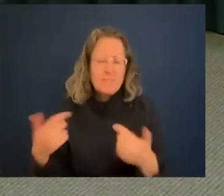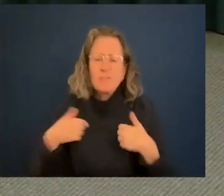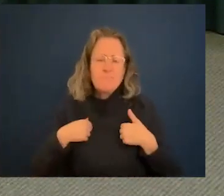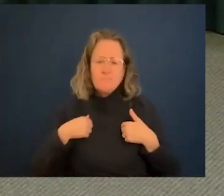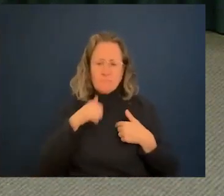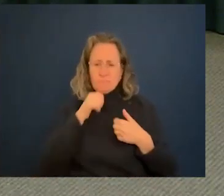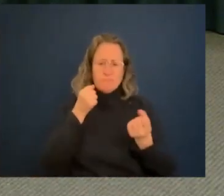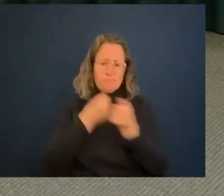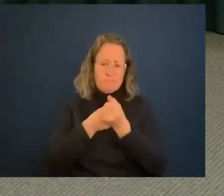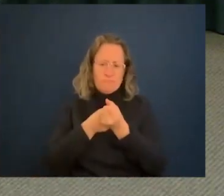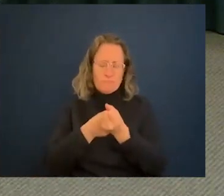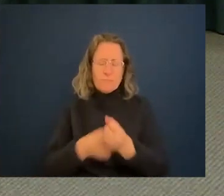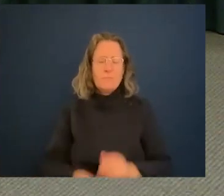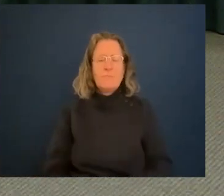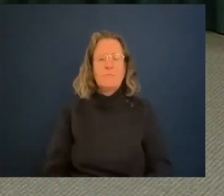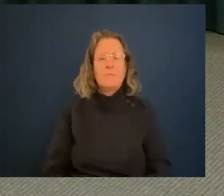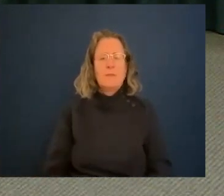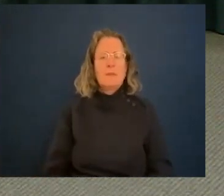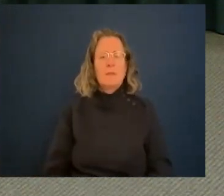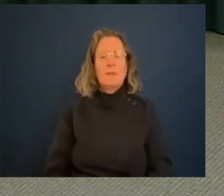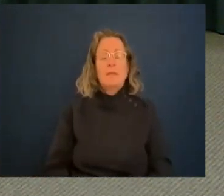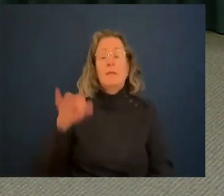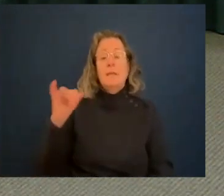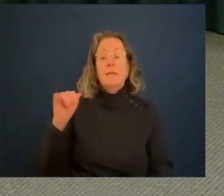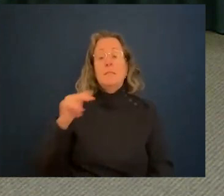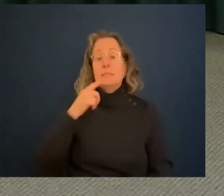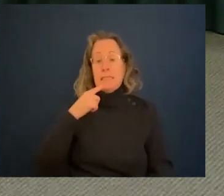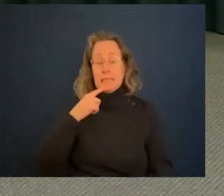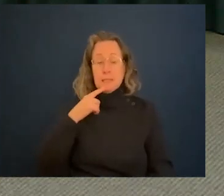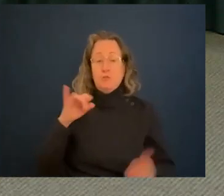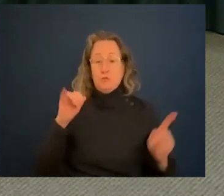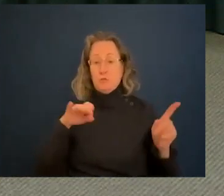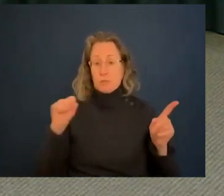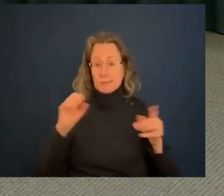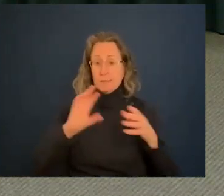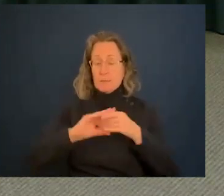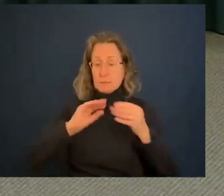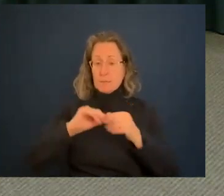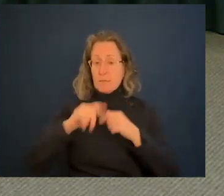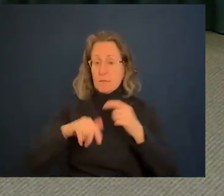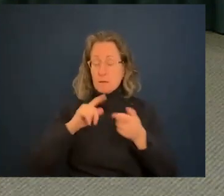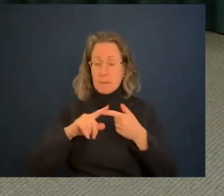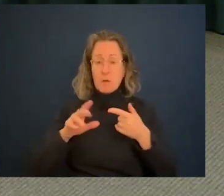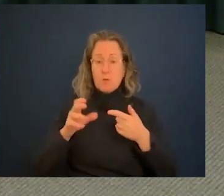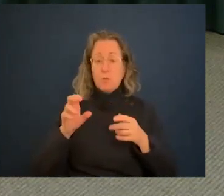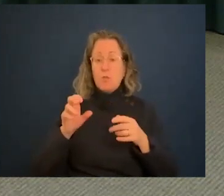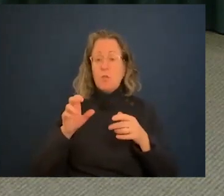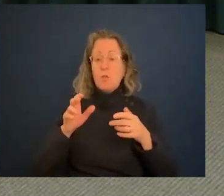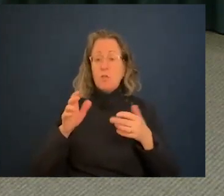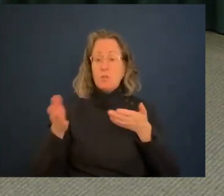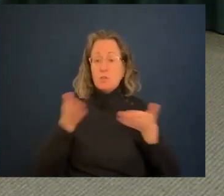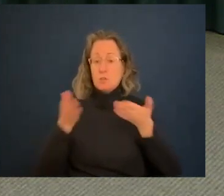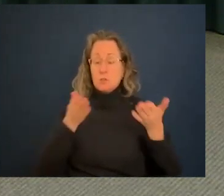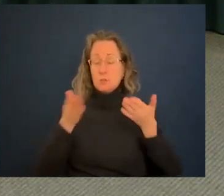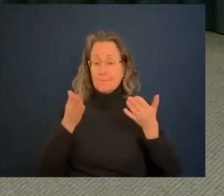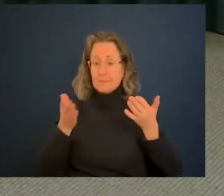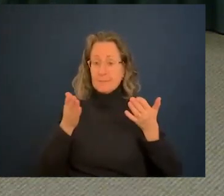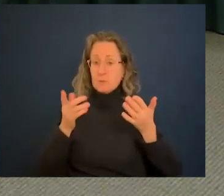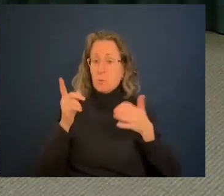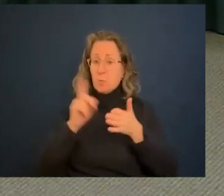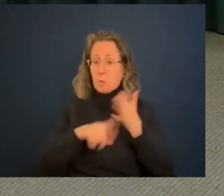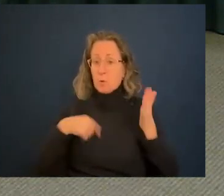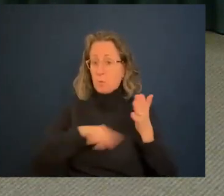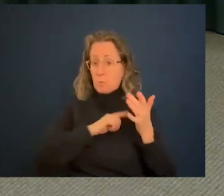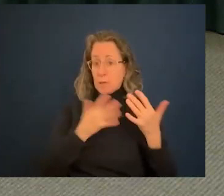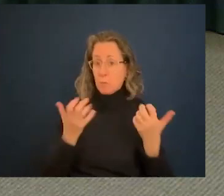um for the service standards that Jess is referring to um that are so important to this community and I completely agree with that um would that be